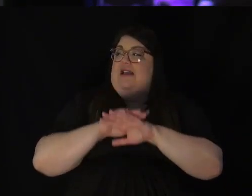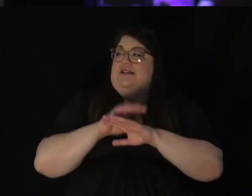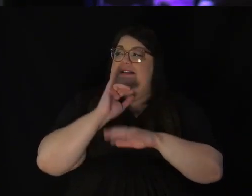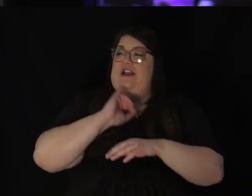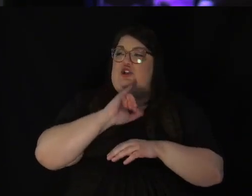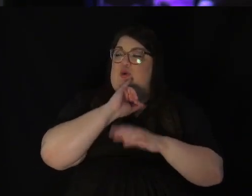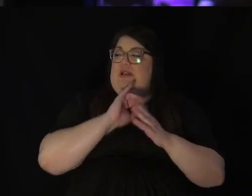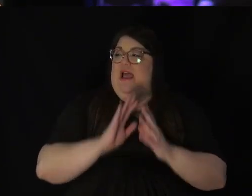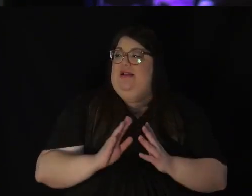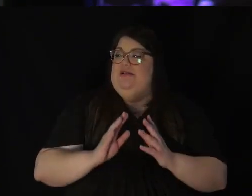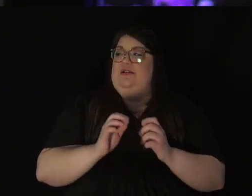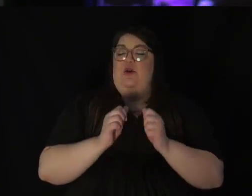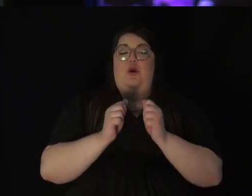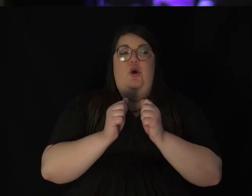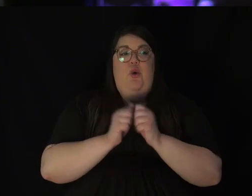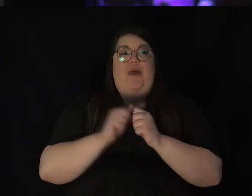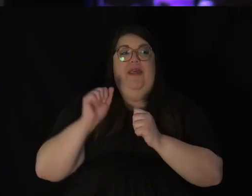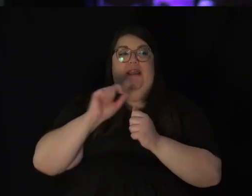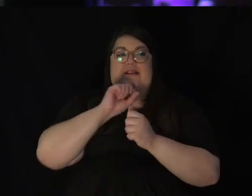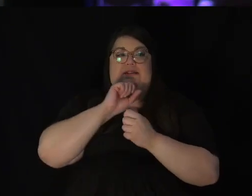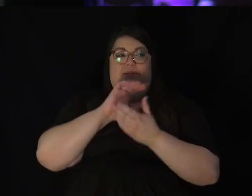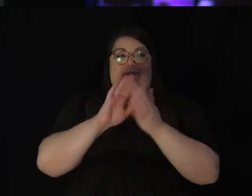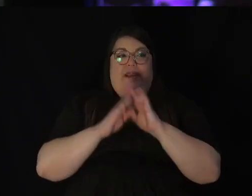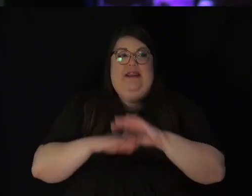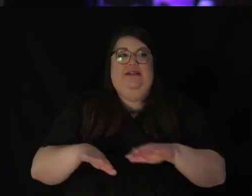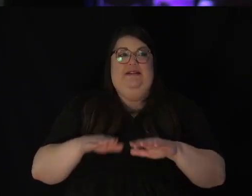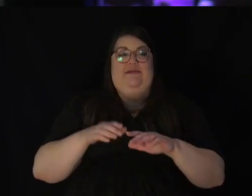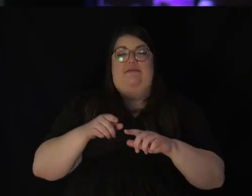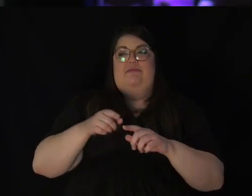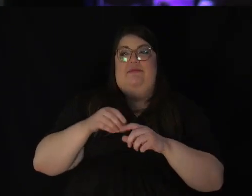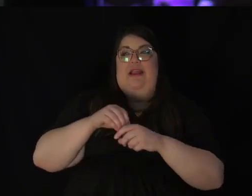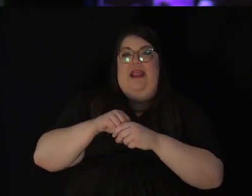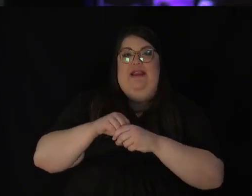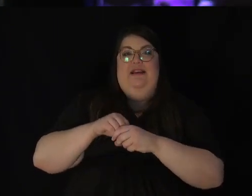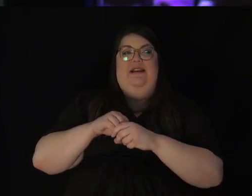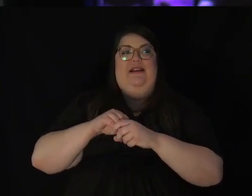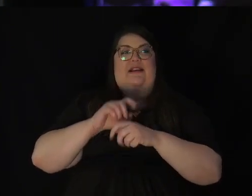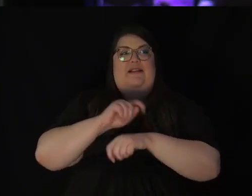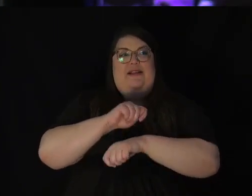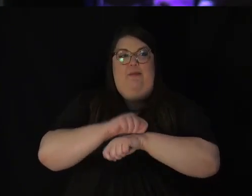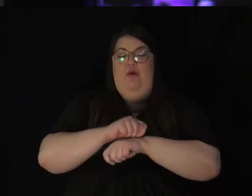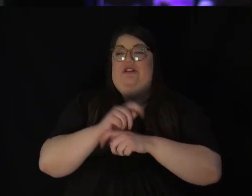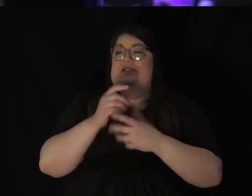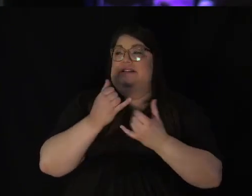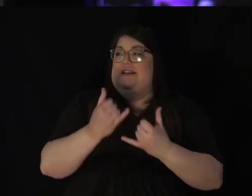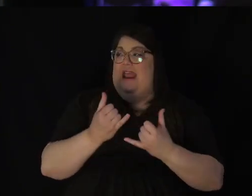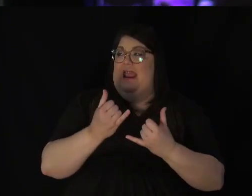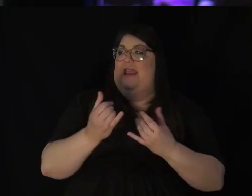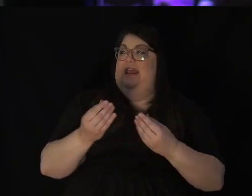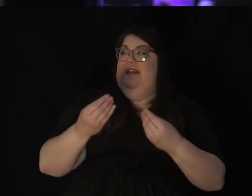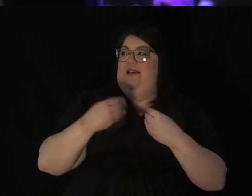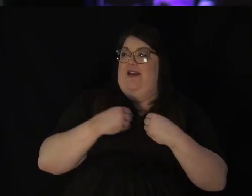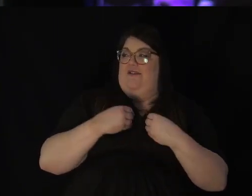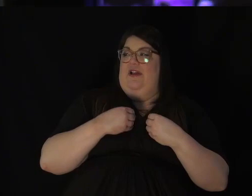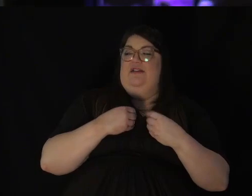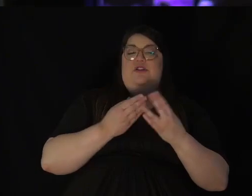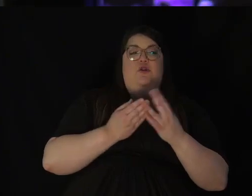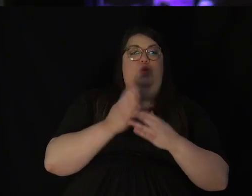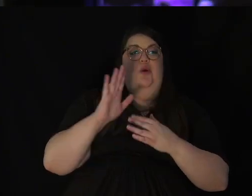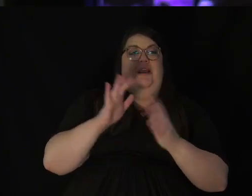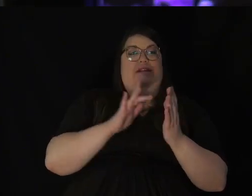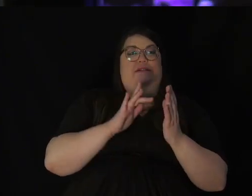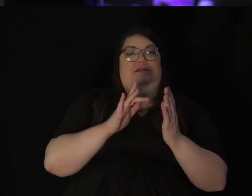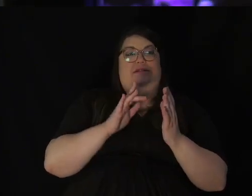his peace through being with them in the tabernacle and the temple. Today, he blesses us with his peace through his son, Jesus Christ, living in